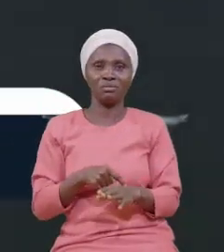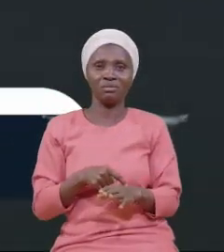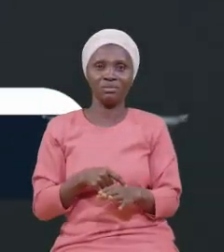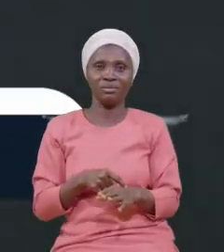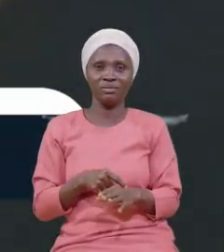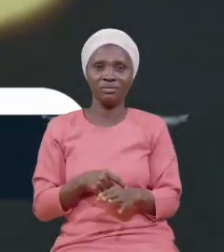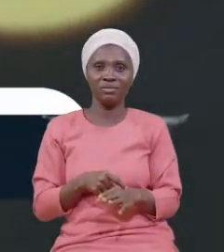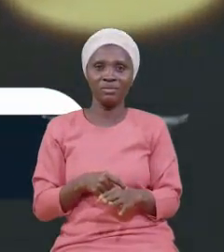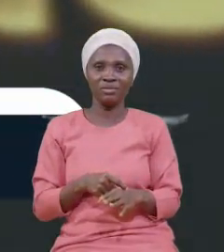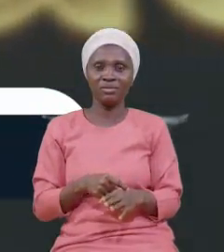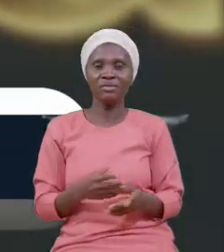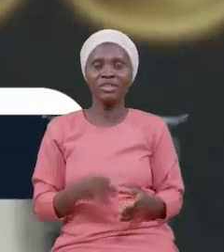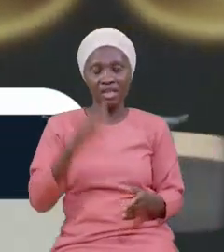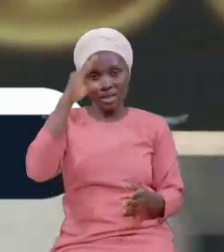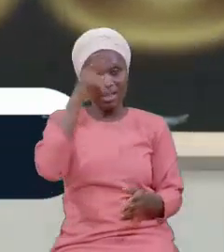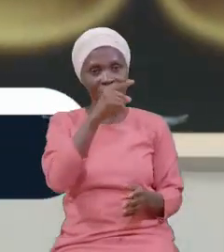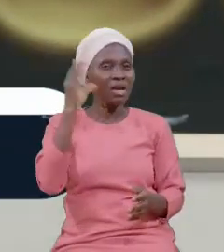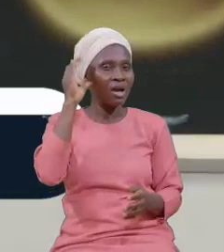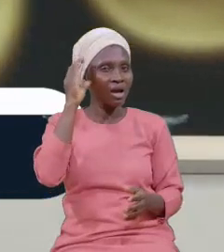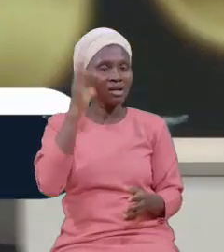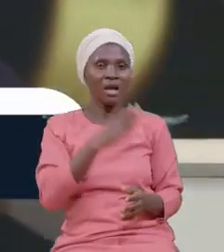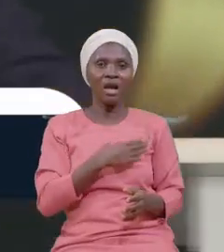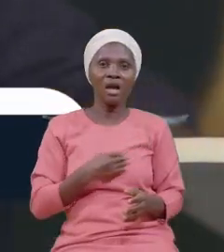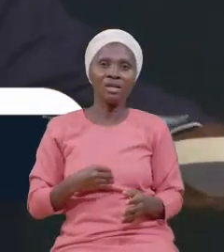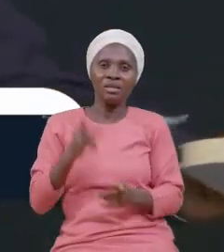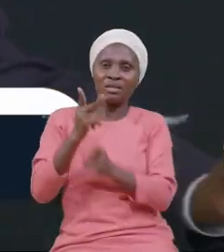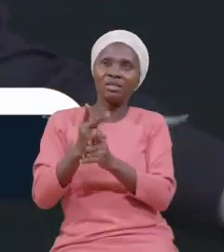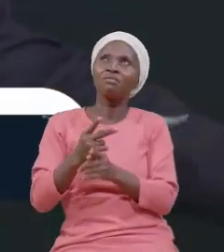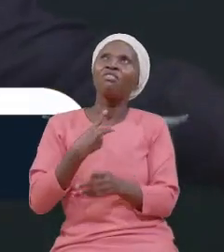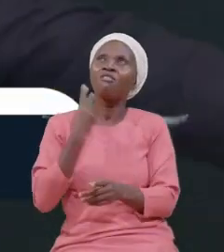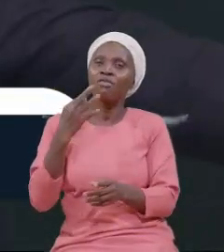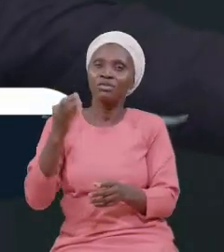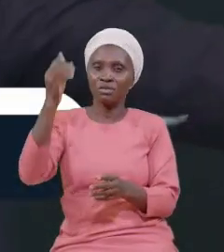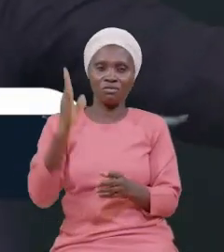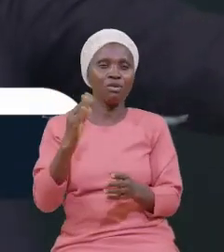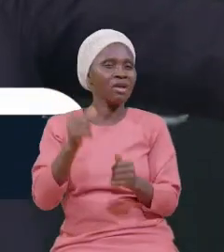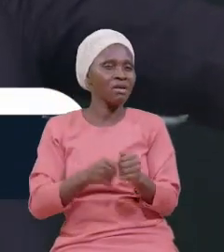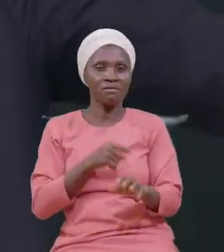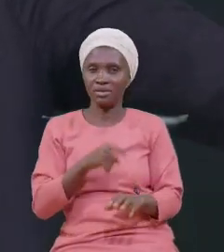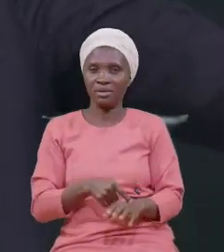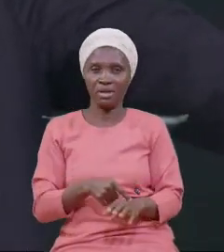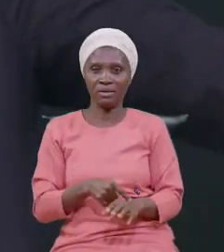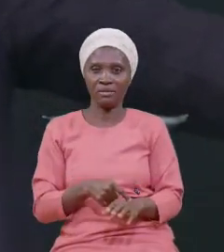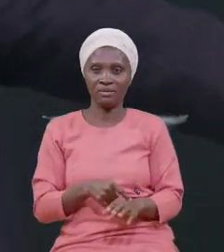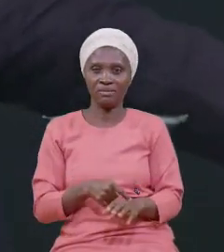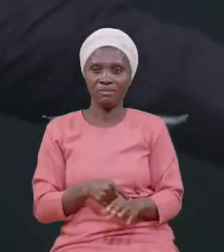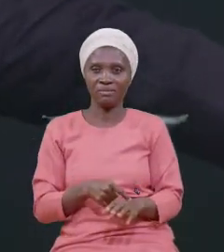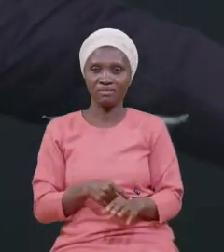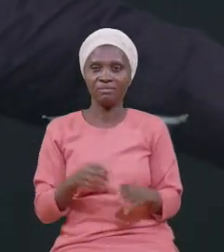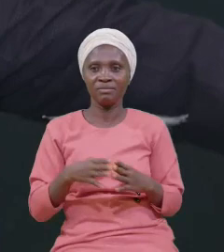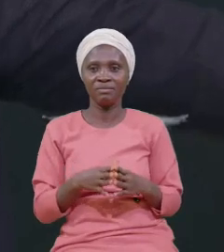He heard, he retained the voice of God all the time. Before Pharaoh, he didn't